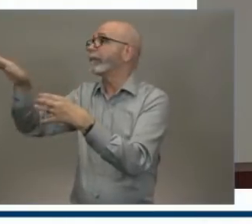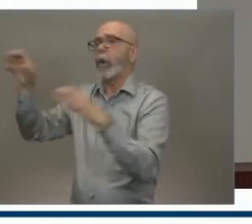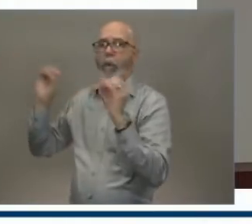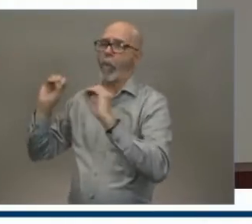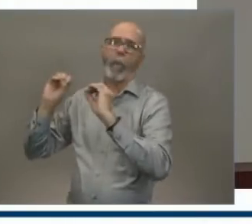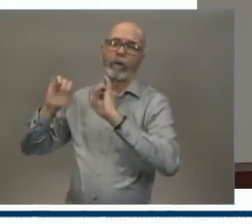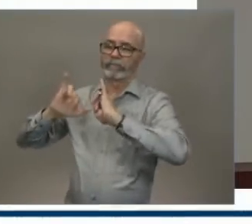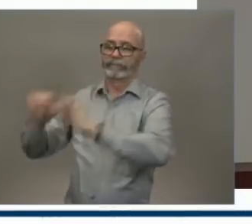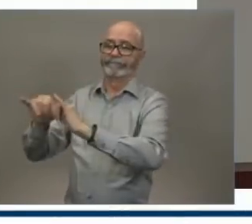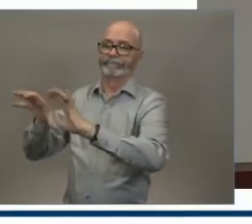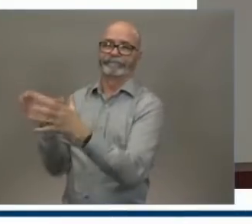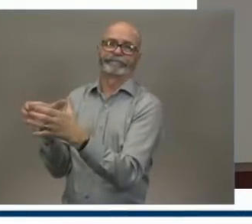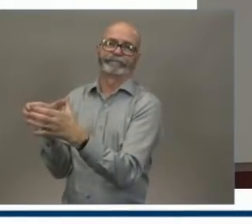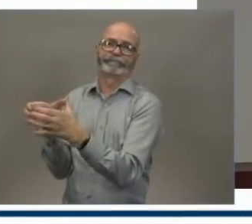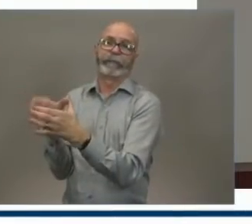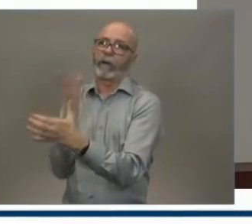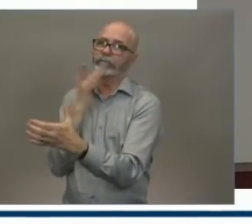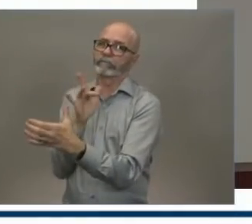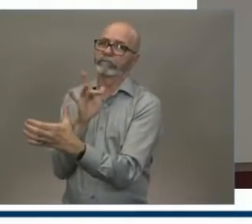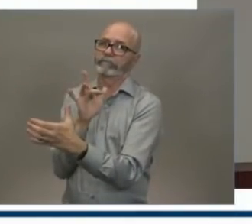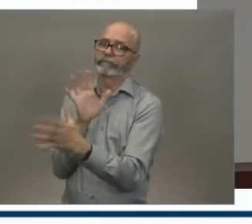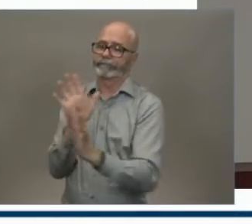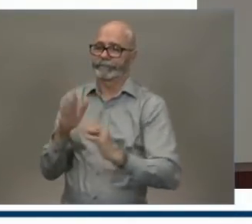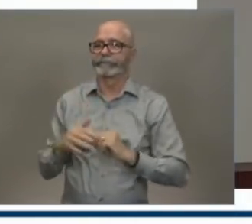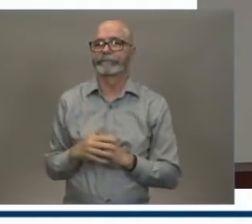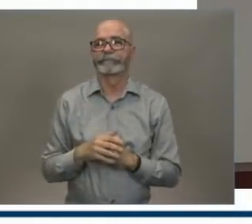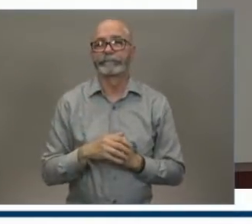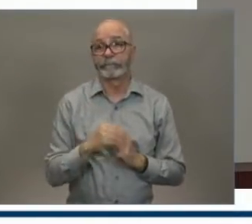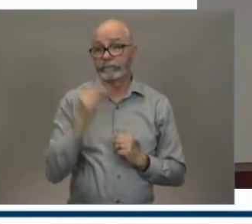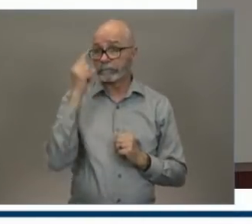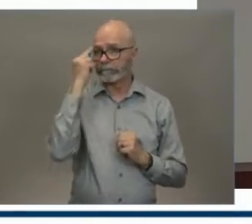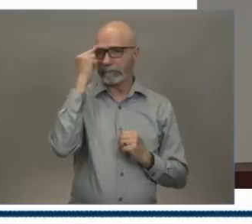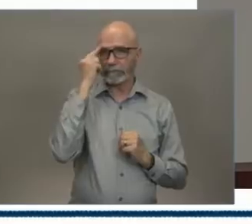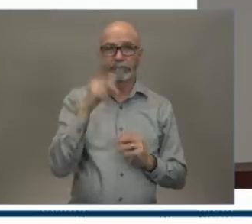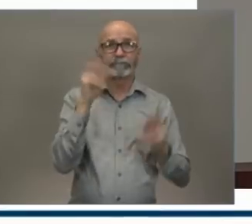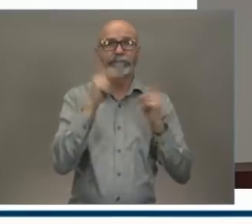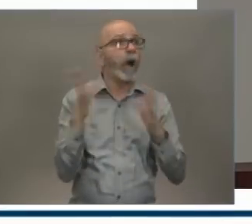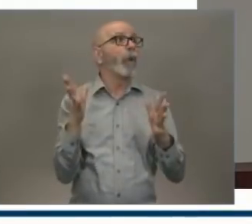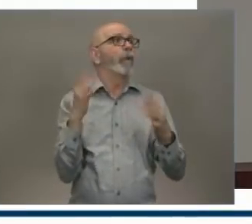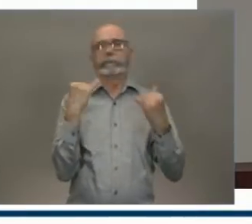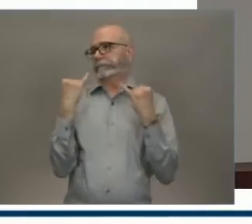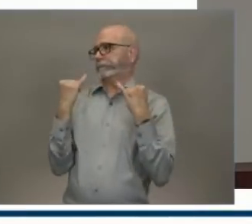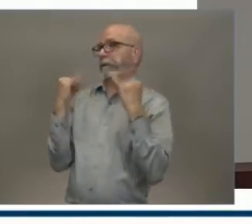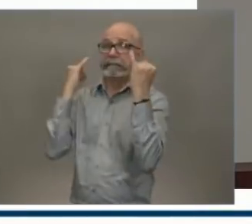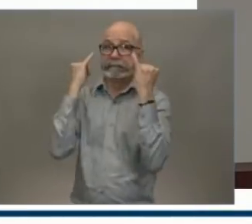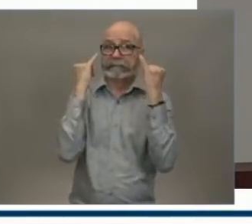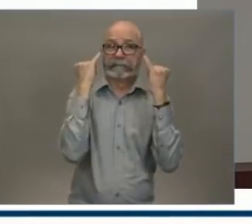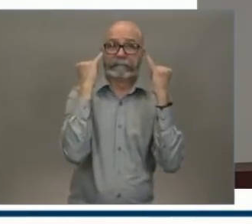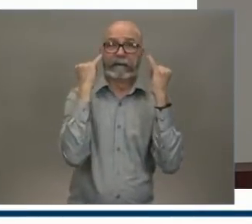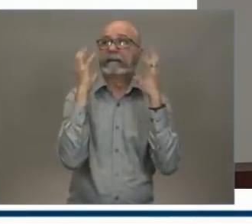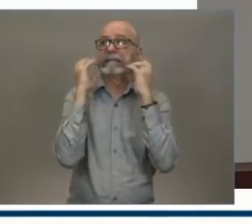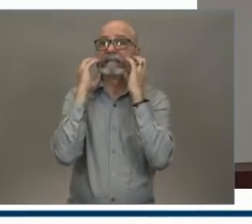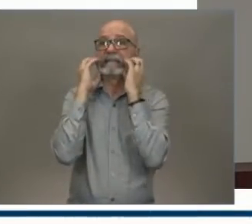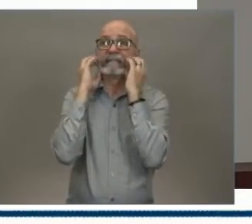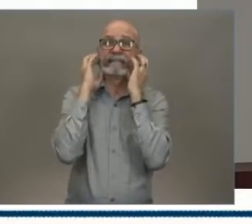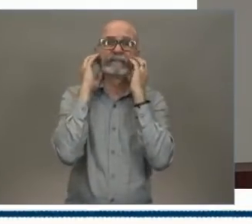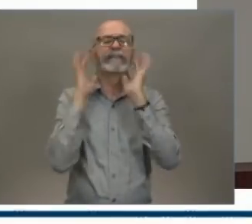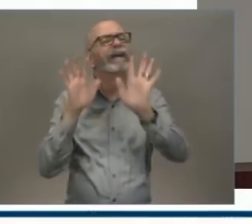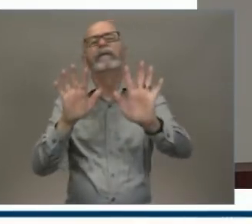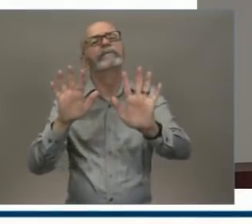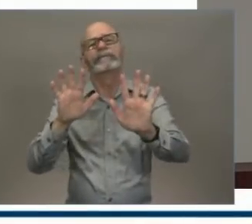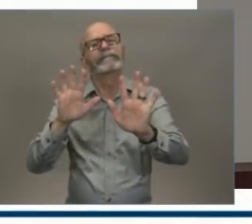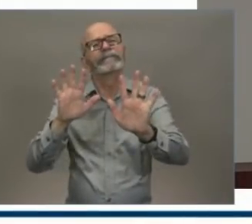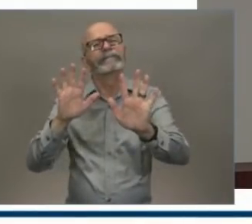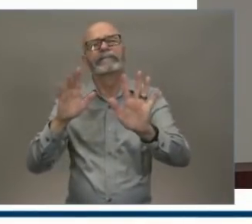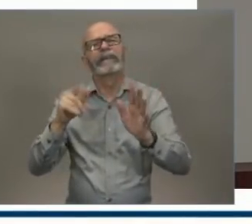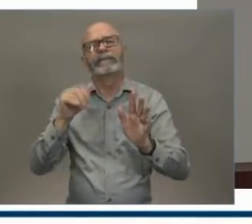of these cases. So I know this news is not one that anyone wants to hear, but as the Premier said, this is not